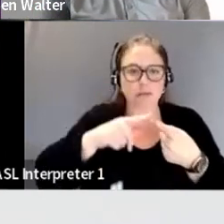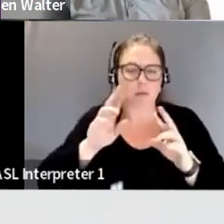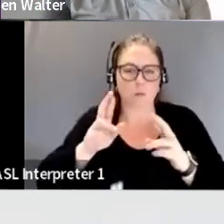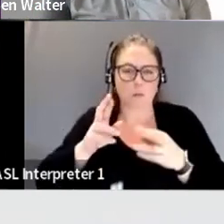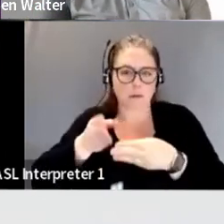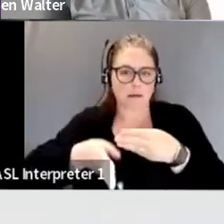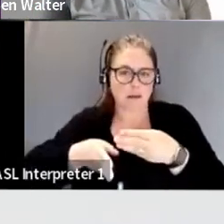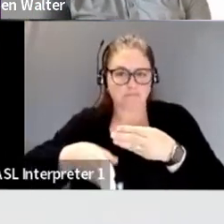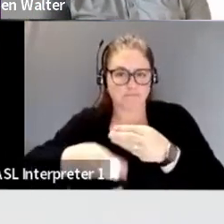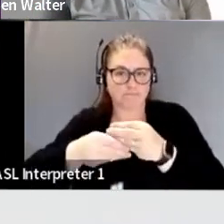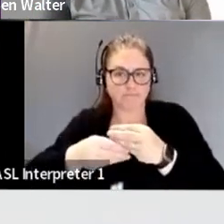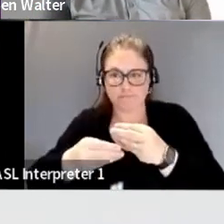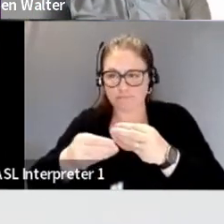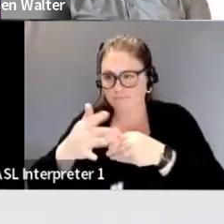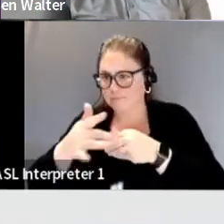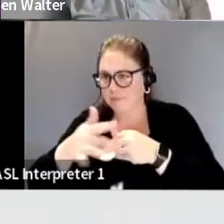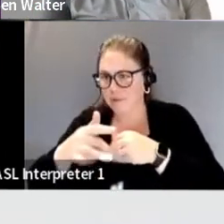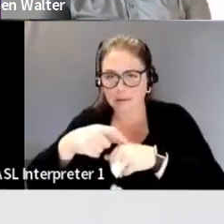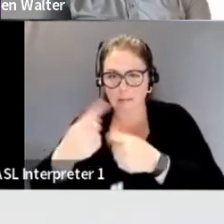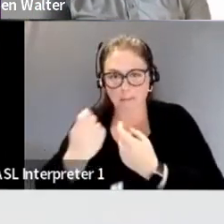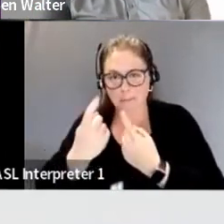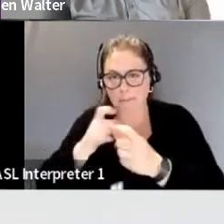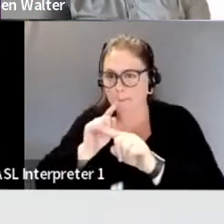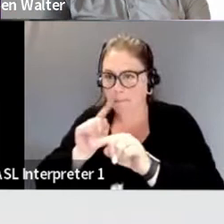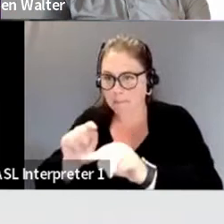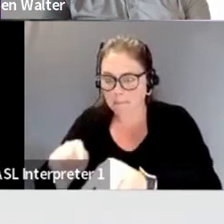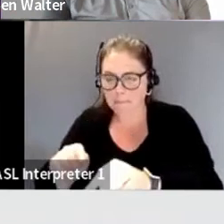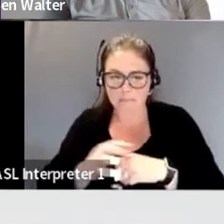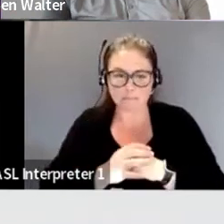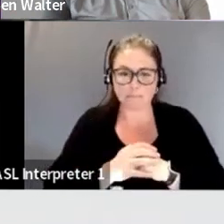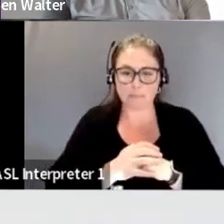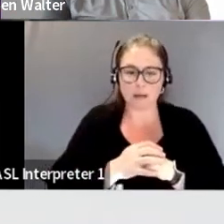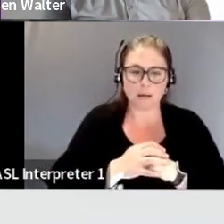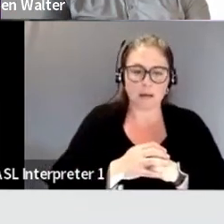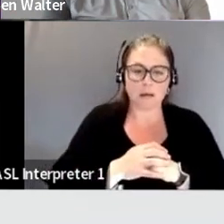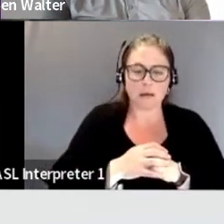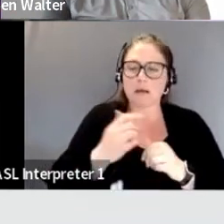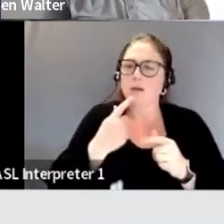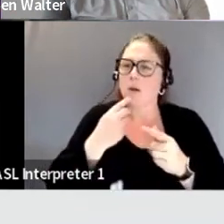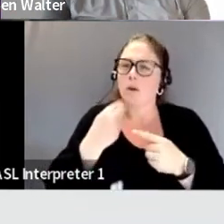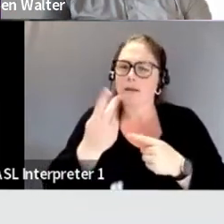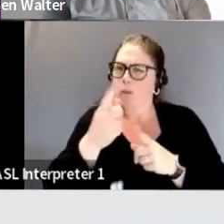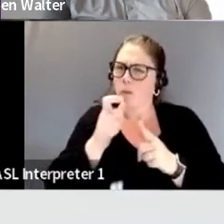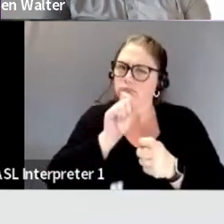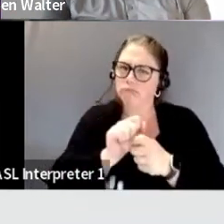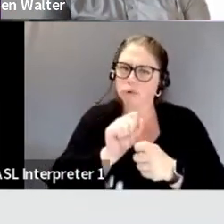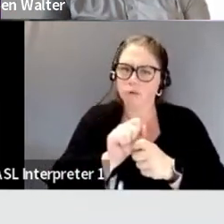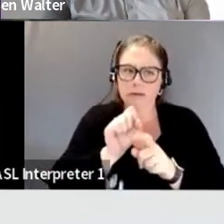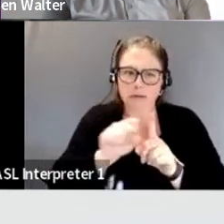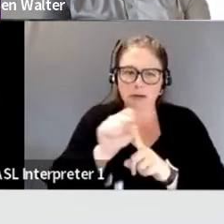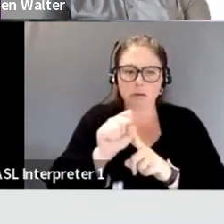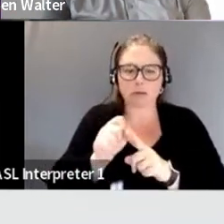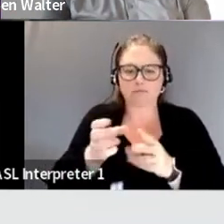So just want to kick things off before I hop into the platform demo with a case study. So Ada, co-founder of unclear